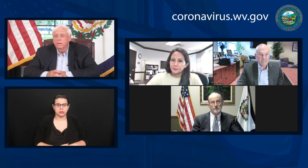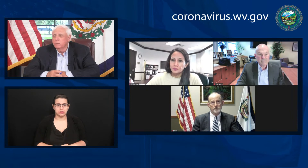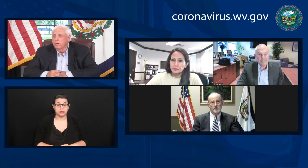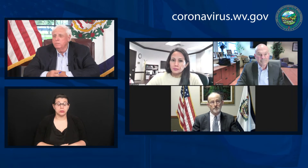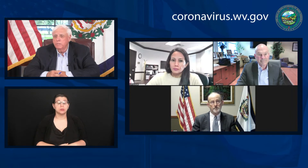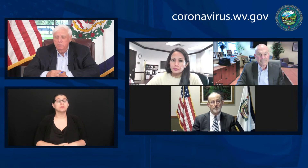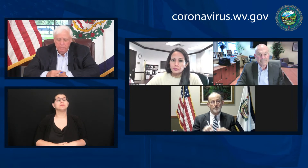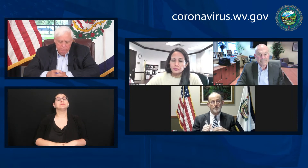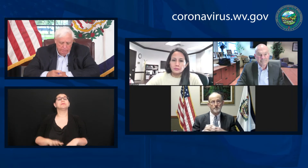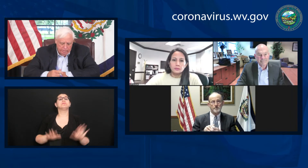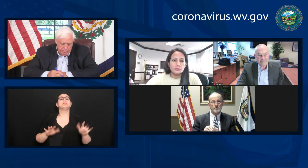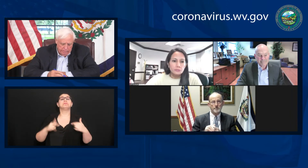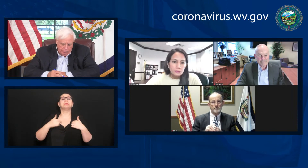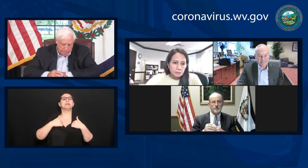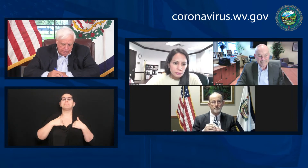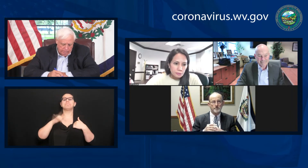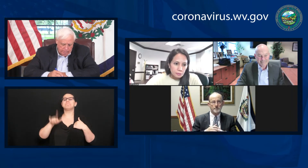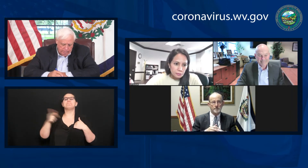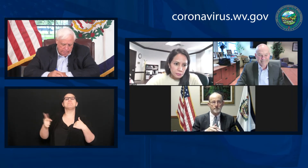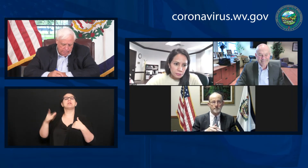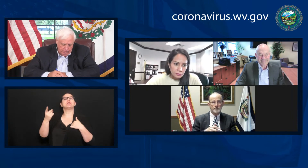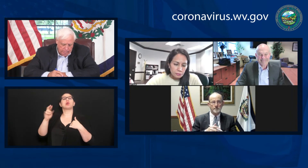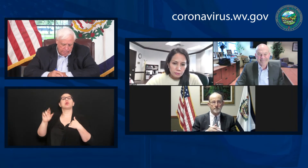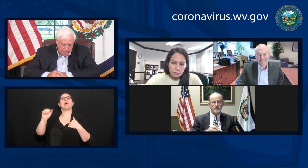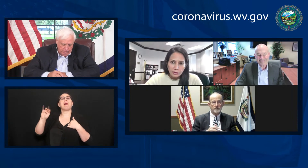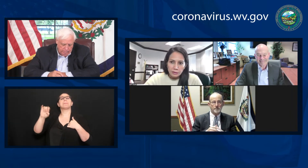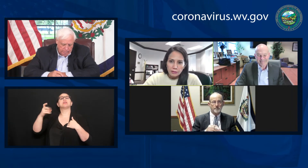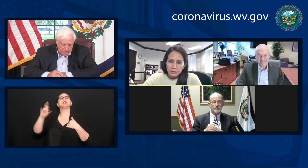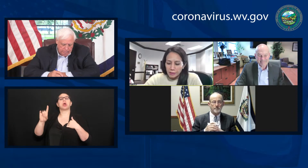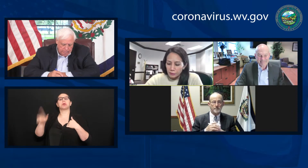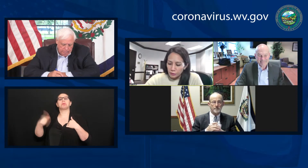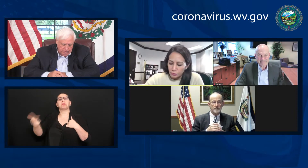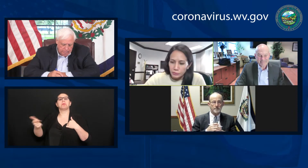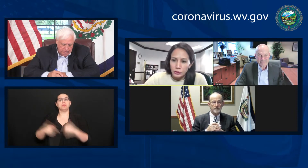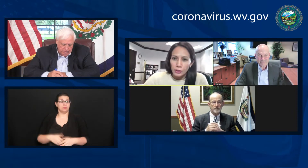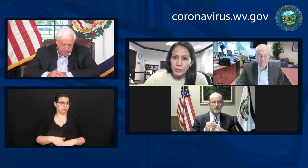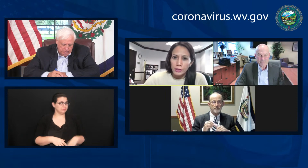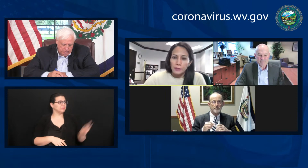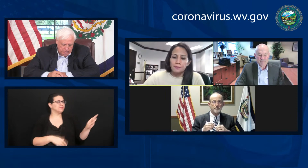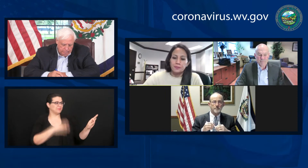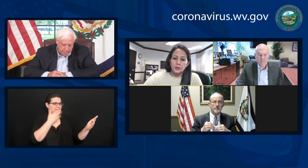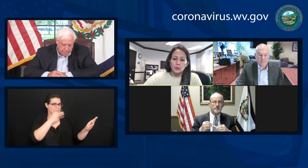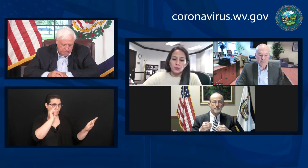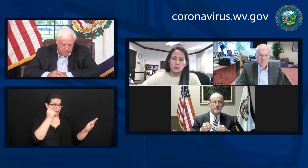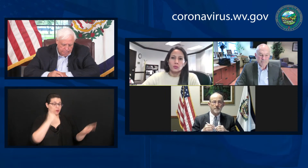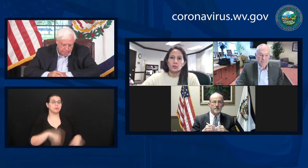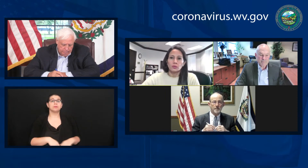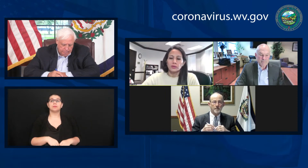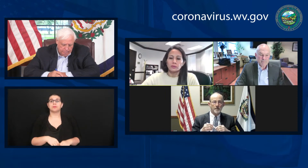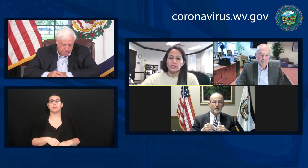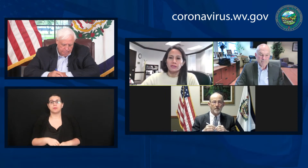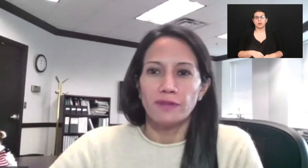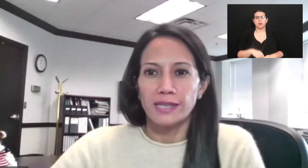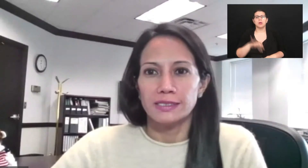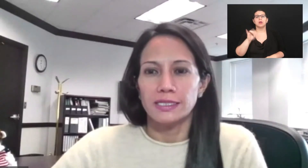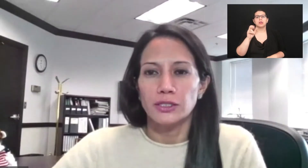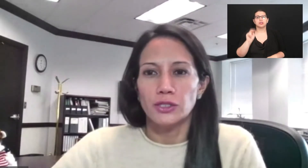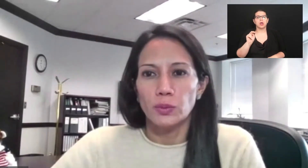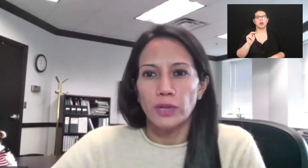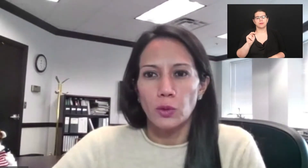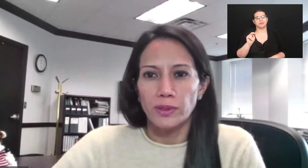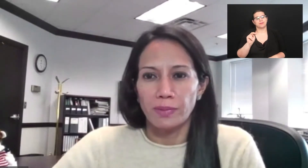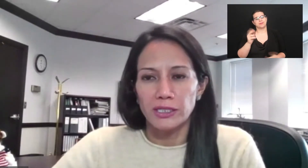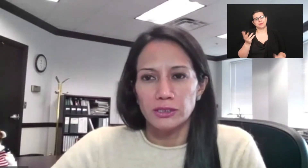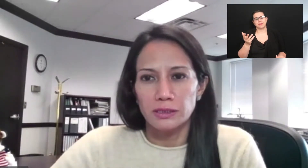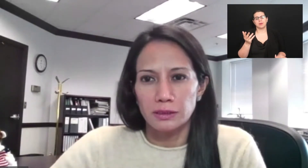Okay, Dr. Amjad, maybe you can do this one. Yes, Governor. John, with any vaccine,